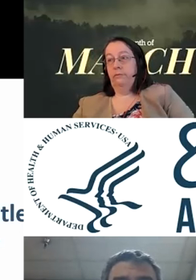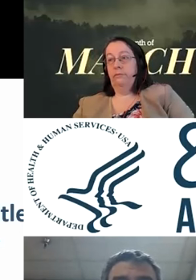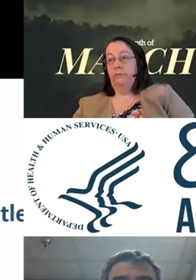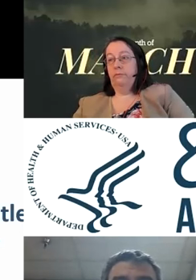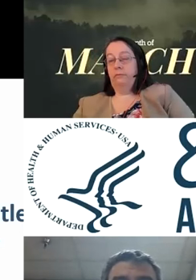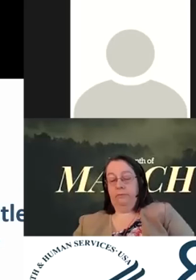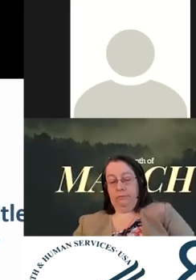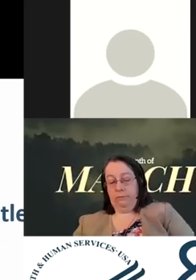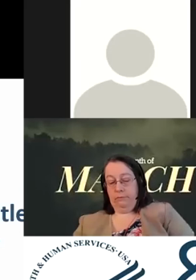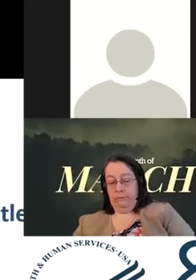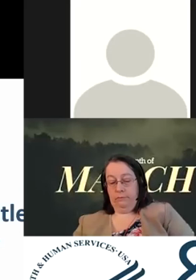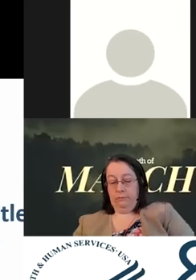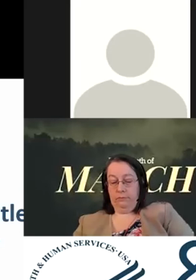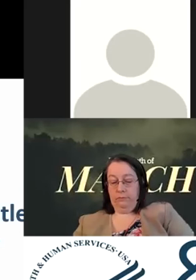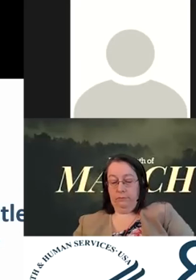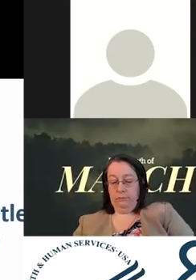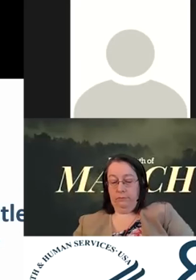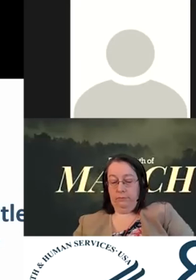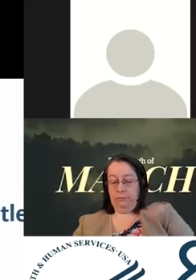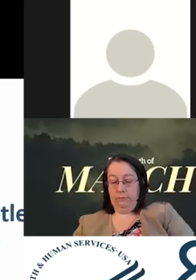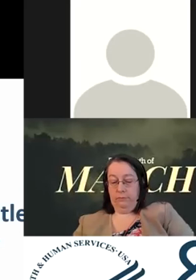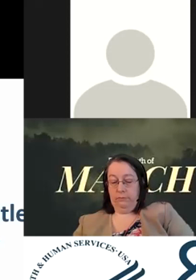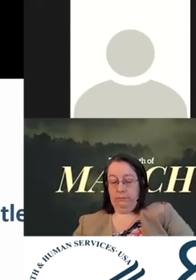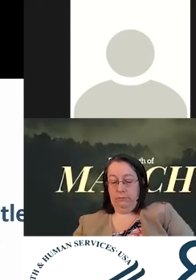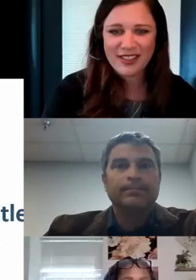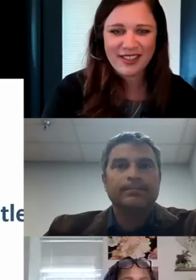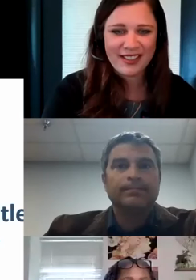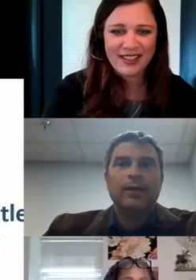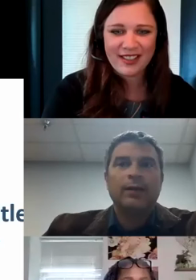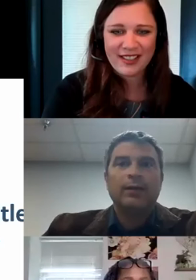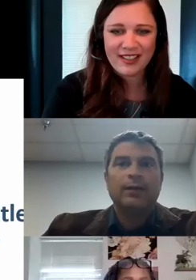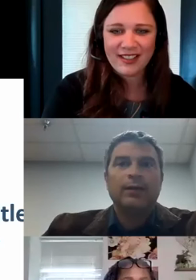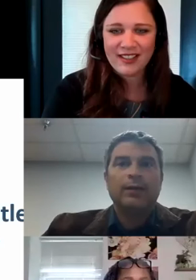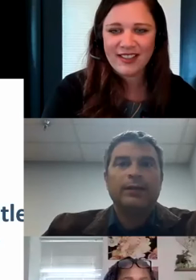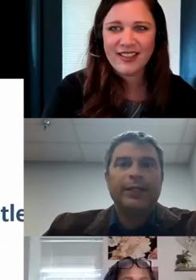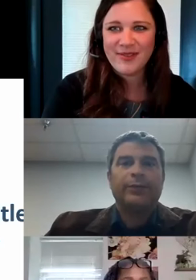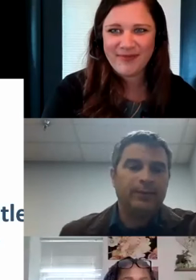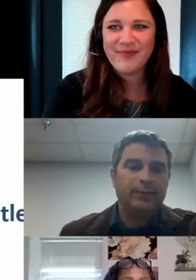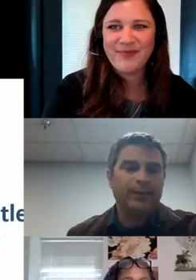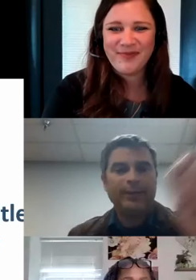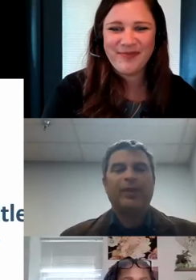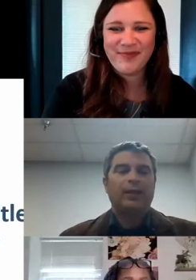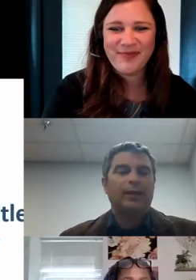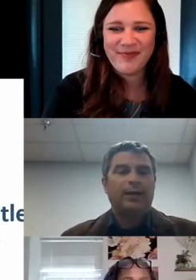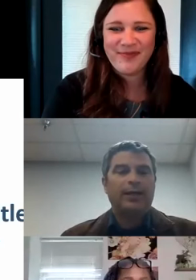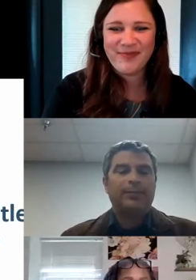Nevada. So Mike, I will go ahead and hand it over to you. Thank you.